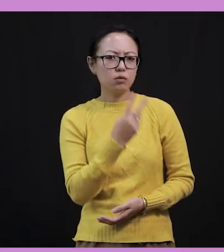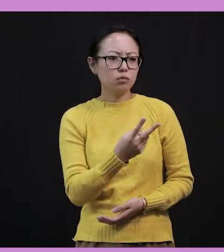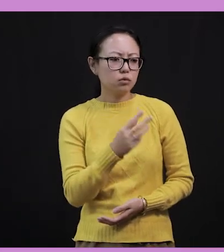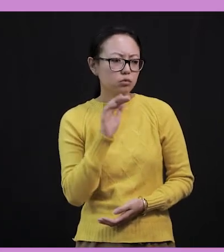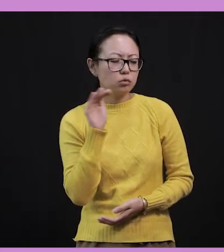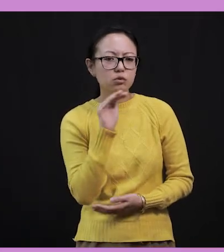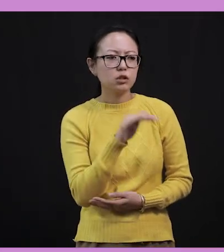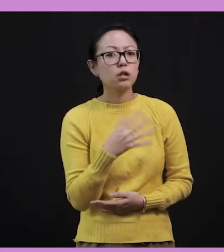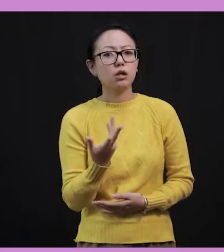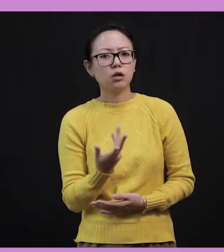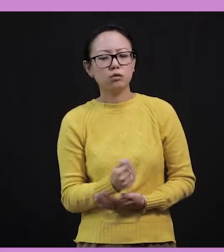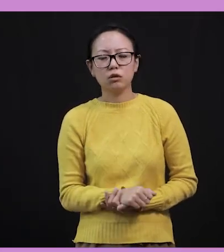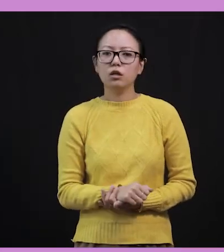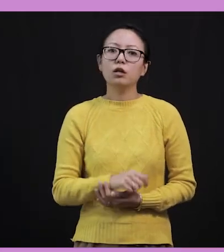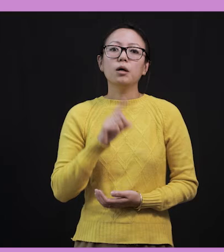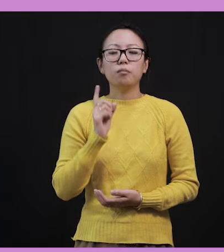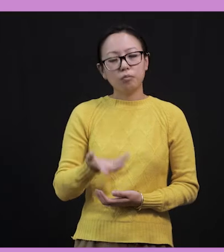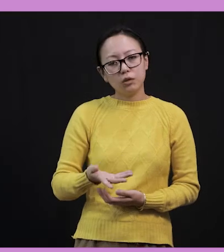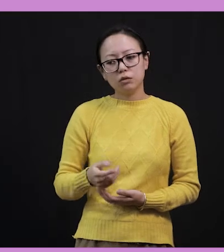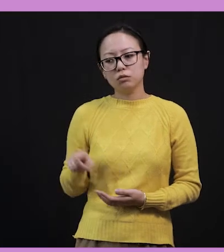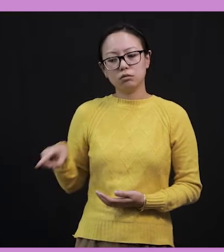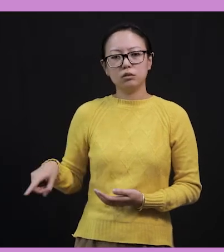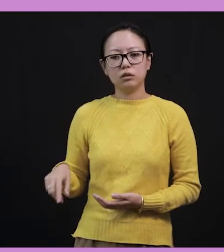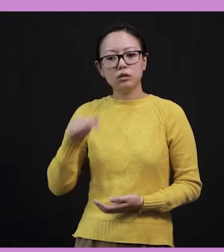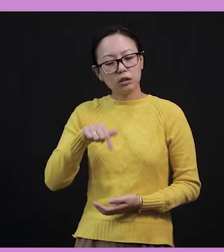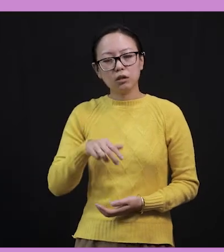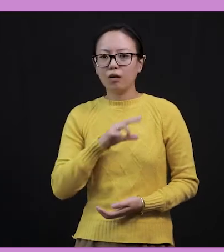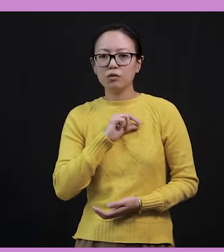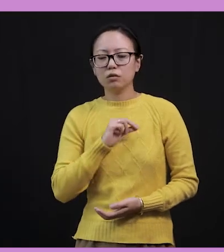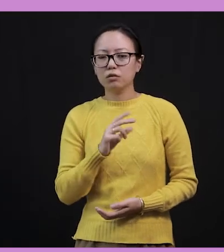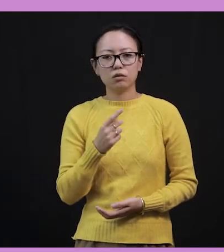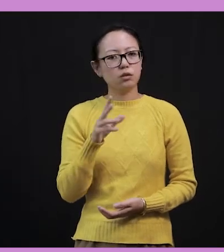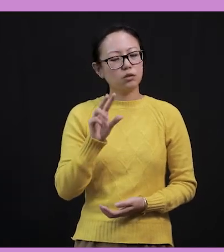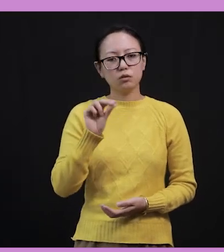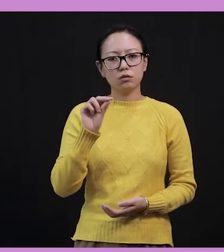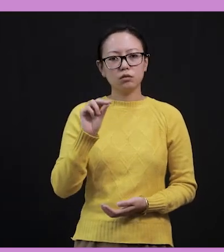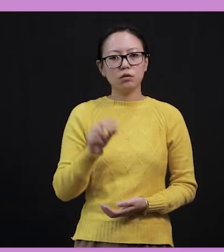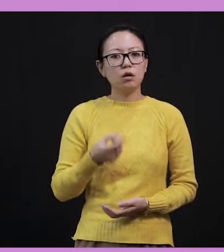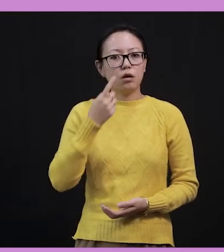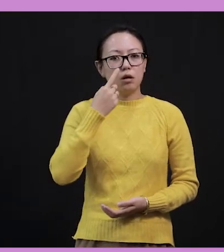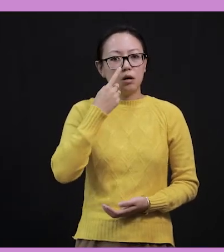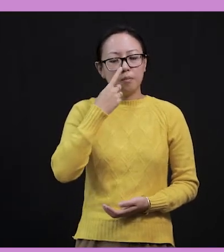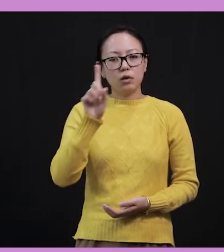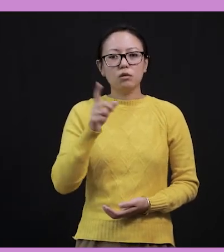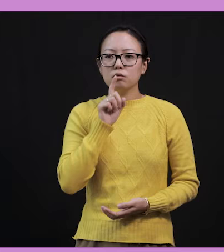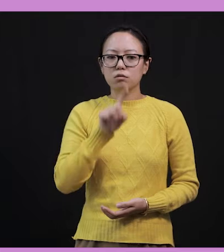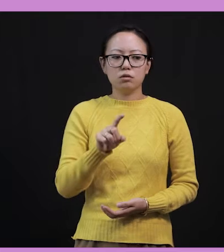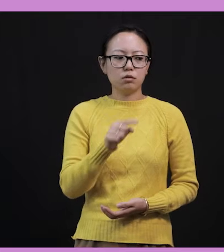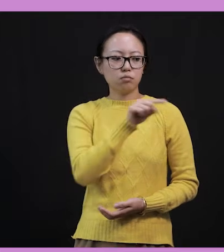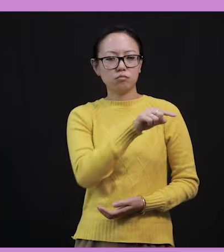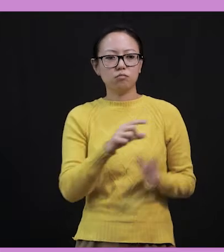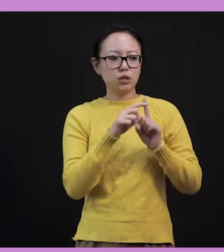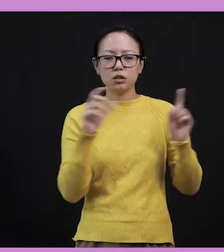not afraid, because his mother has told him a different kind of a story, and now He thinks that it is okay, I can watch